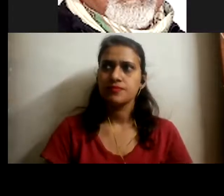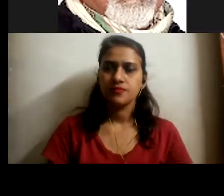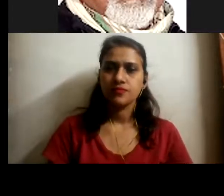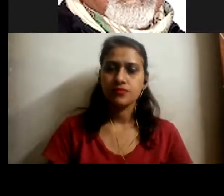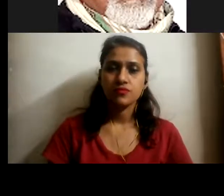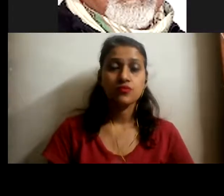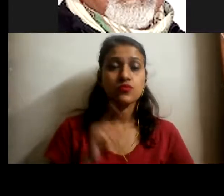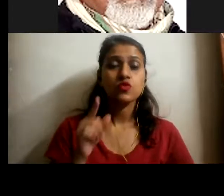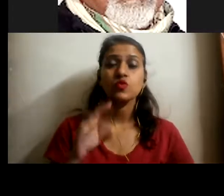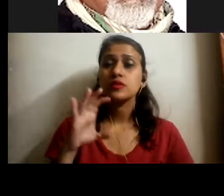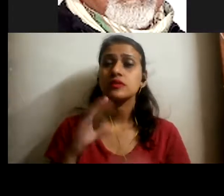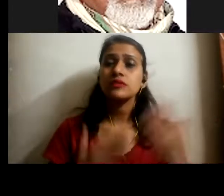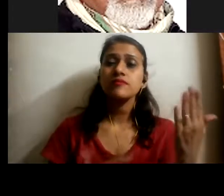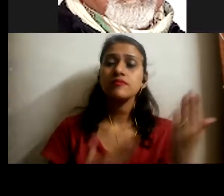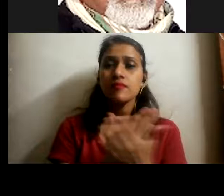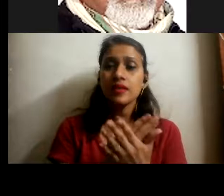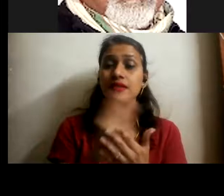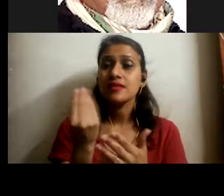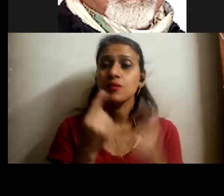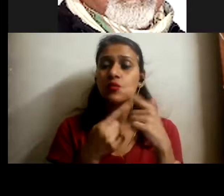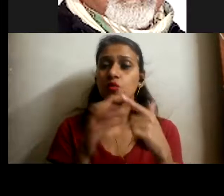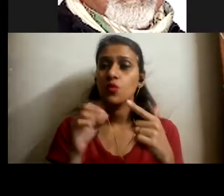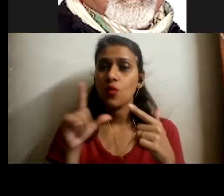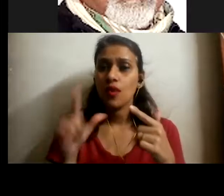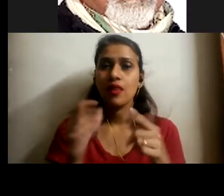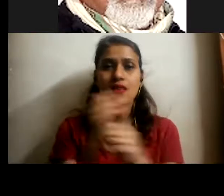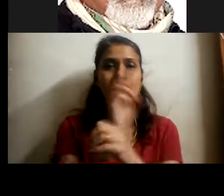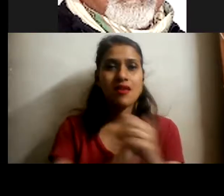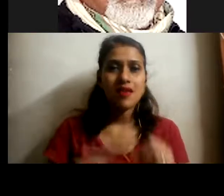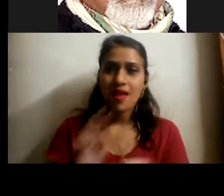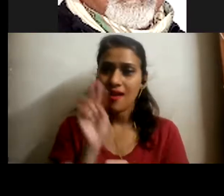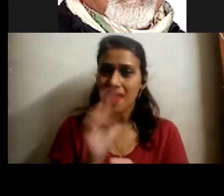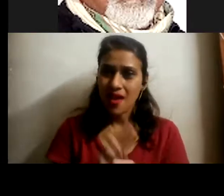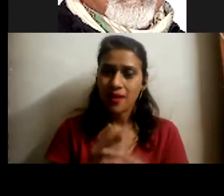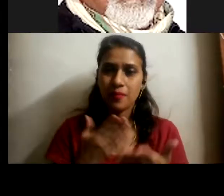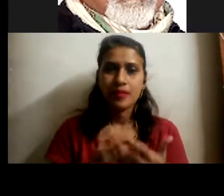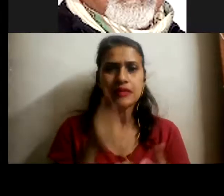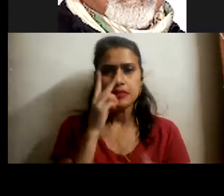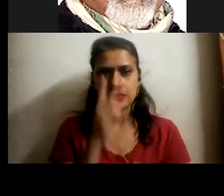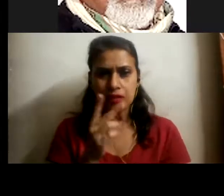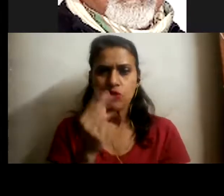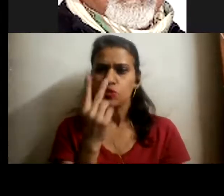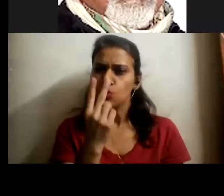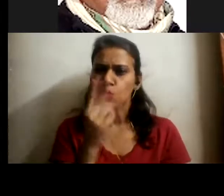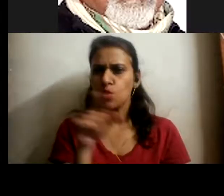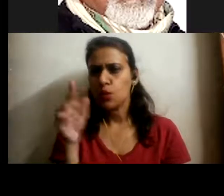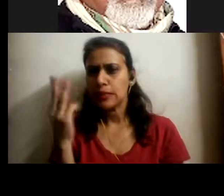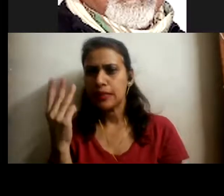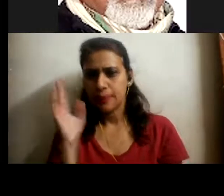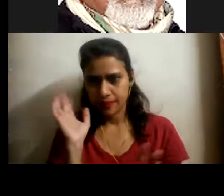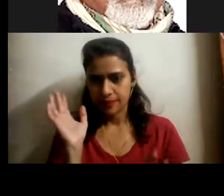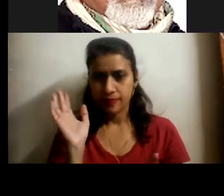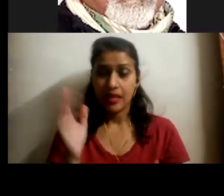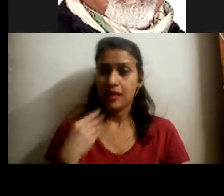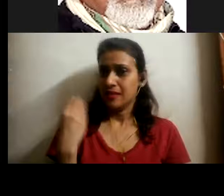commentary. And one such tool that helps you is Grammarly. It does wonders in just 2 to 3 minutes. I recently